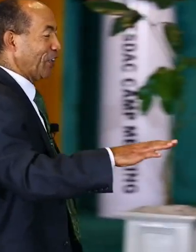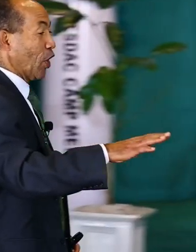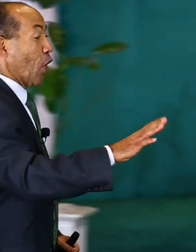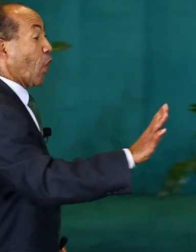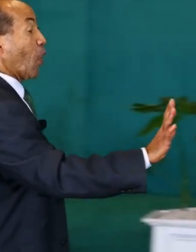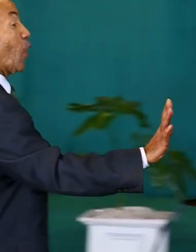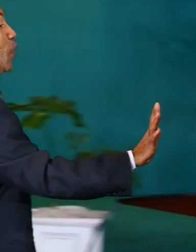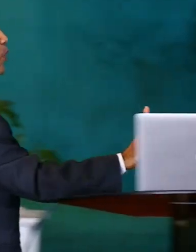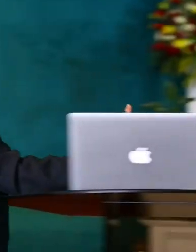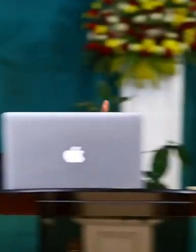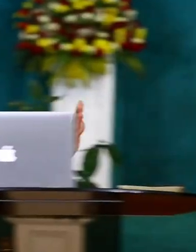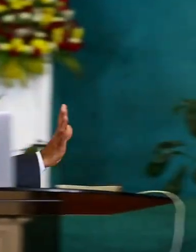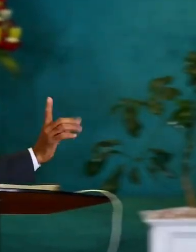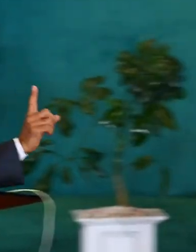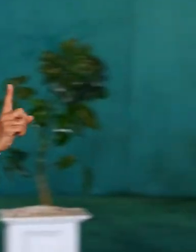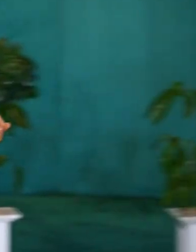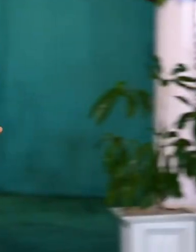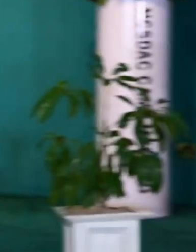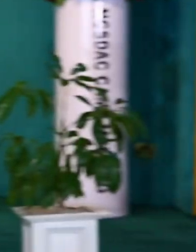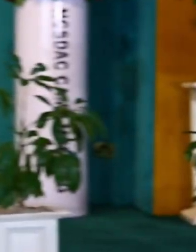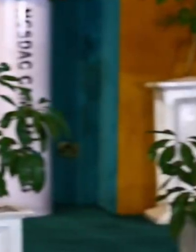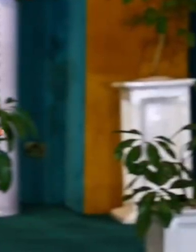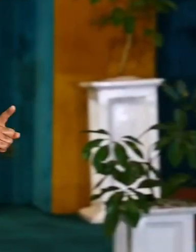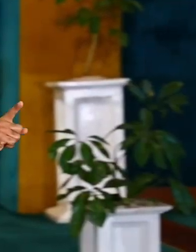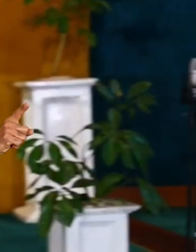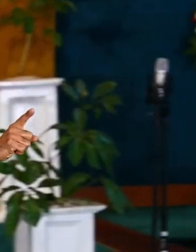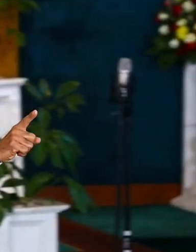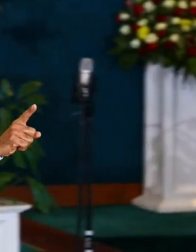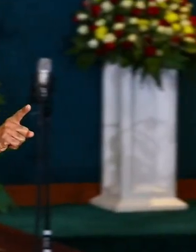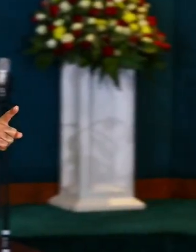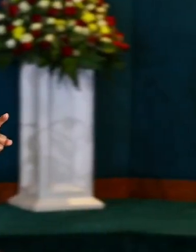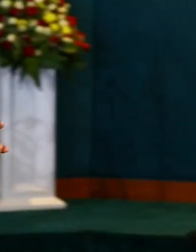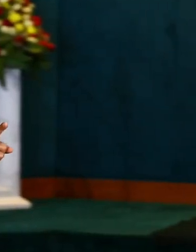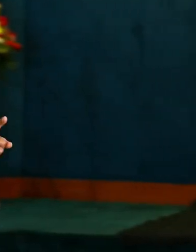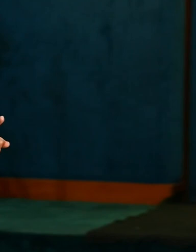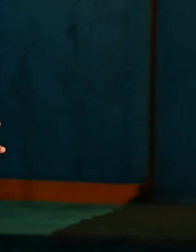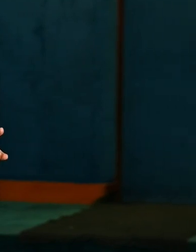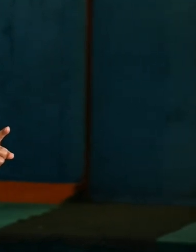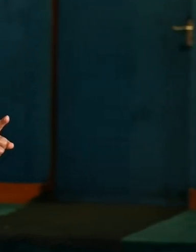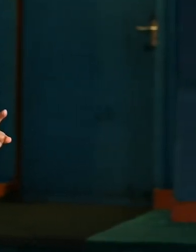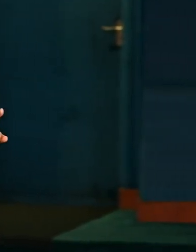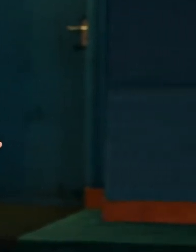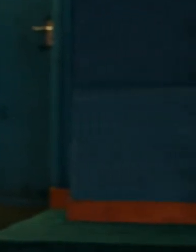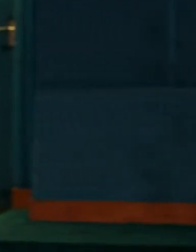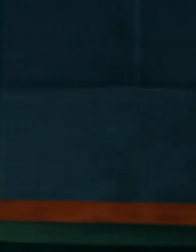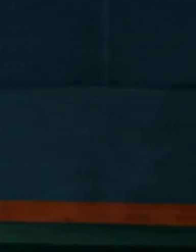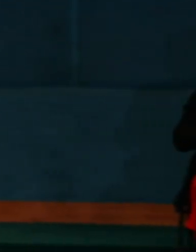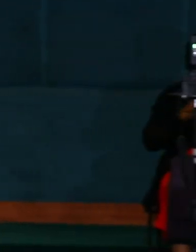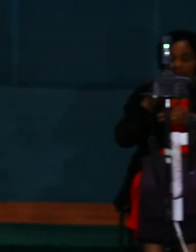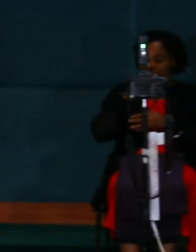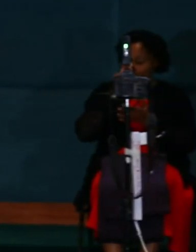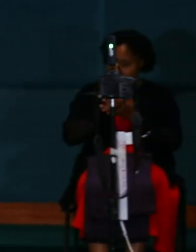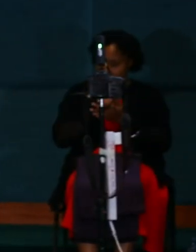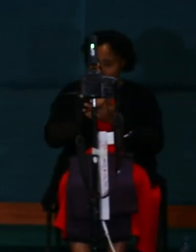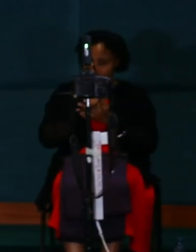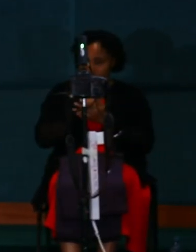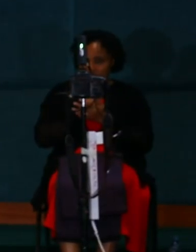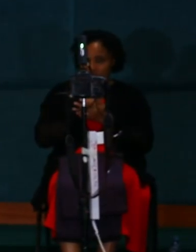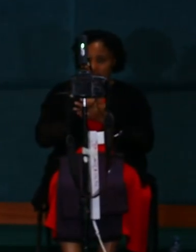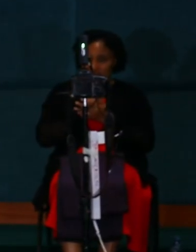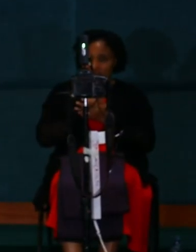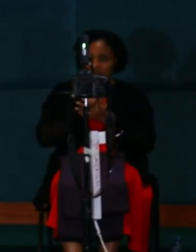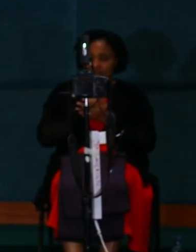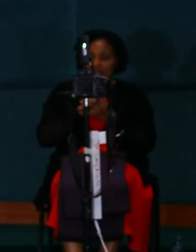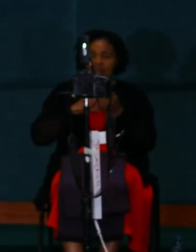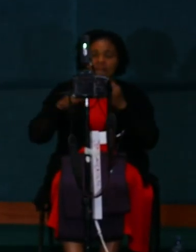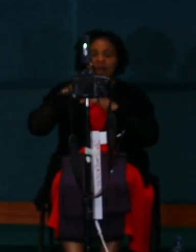God always provide hope for his people. Amen. No matter how